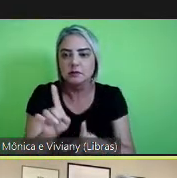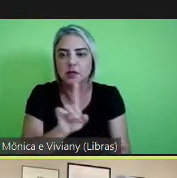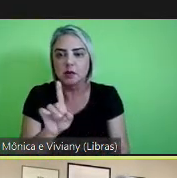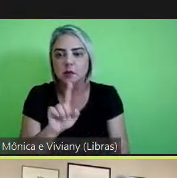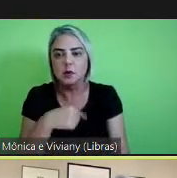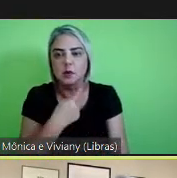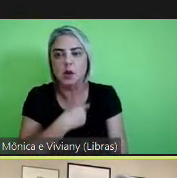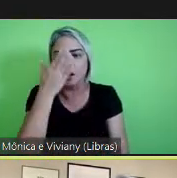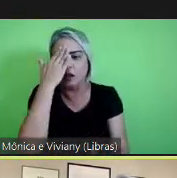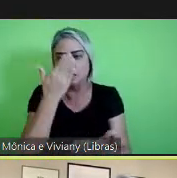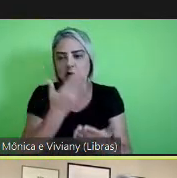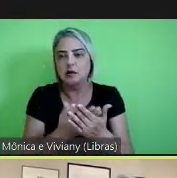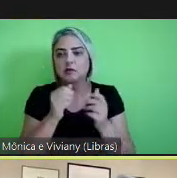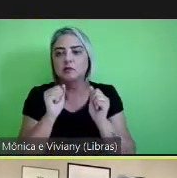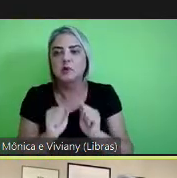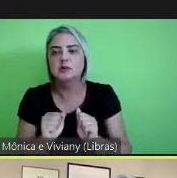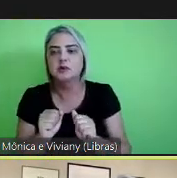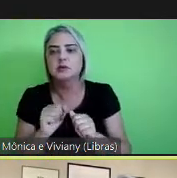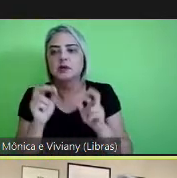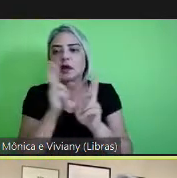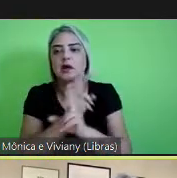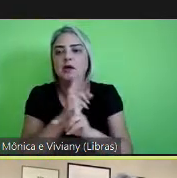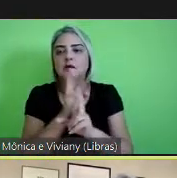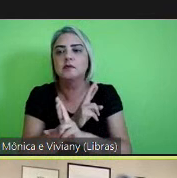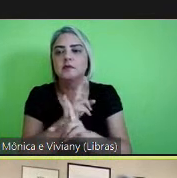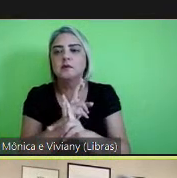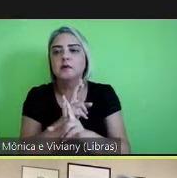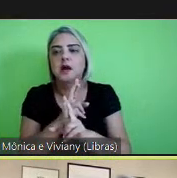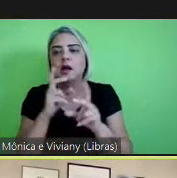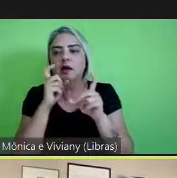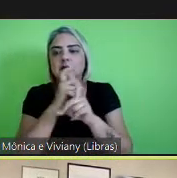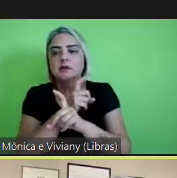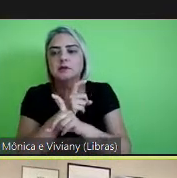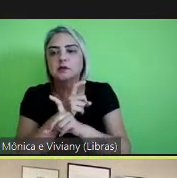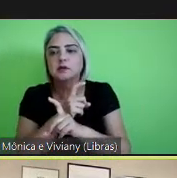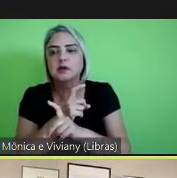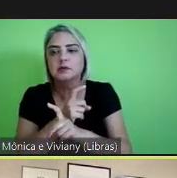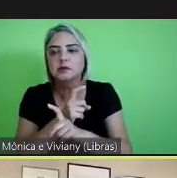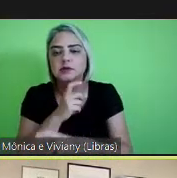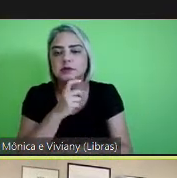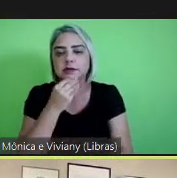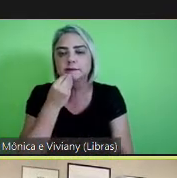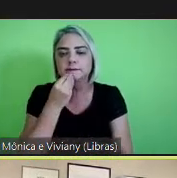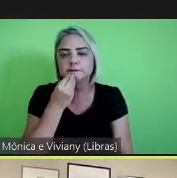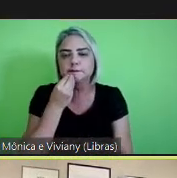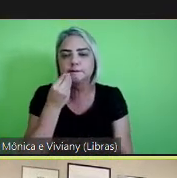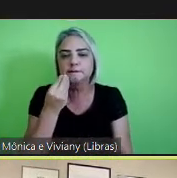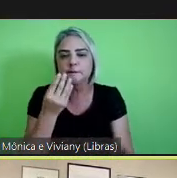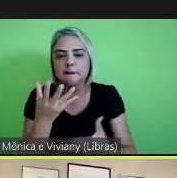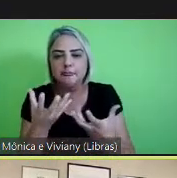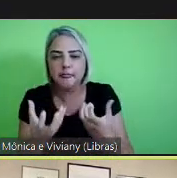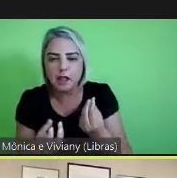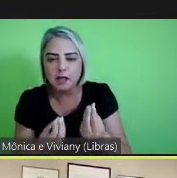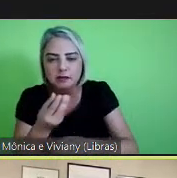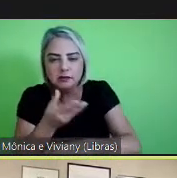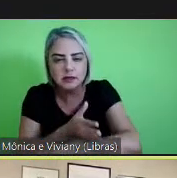part due to the fact that we really struggled to measure the provider adherence to the training in the tool that we provided.